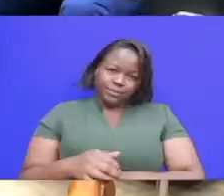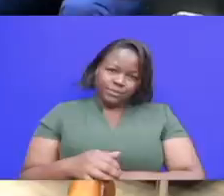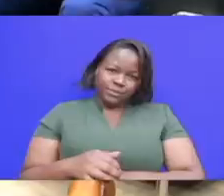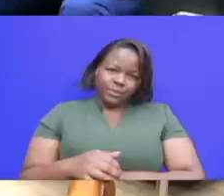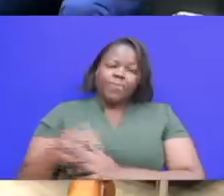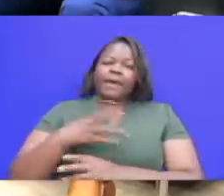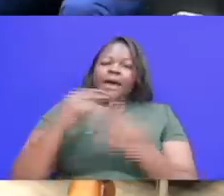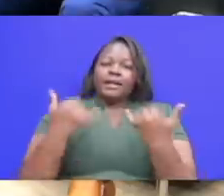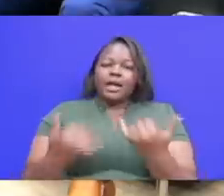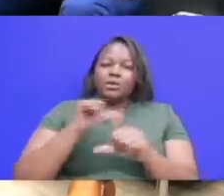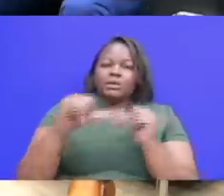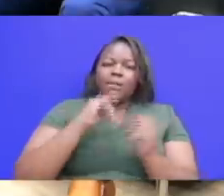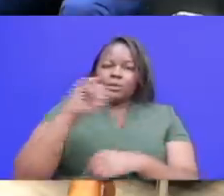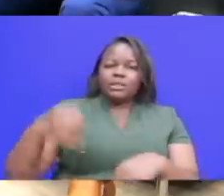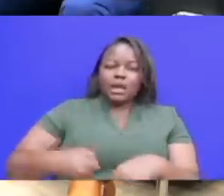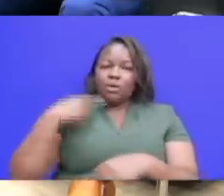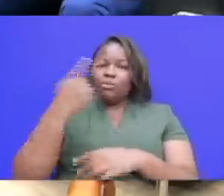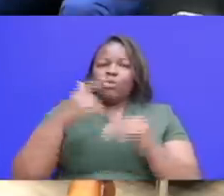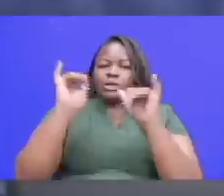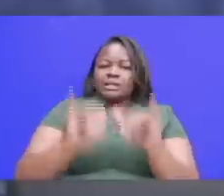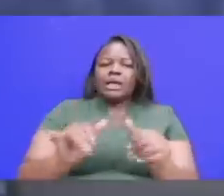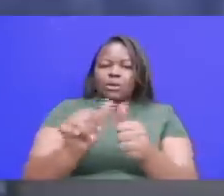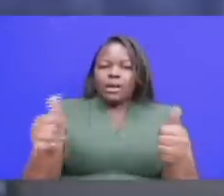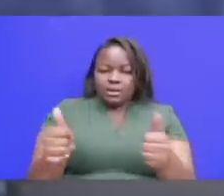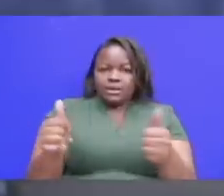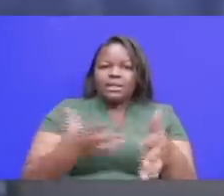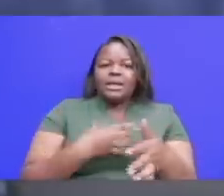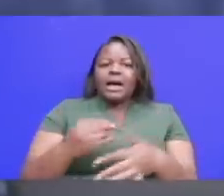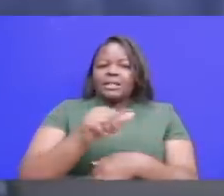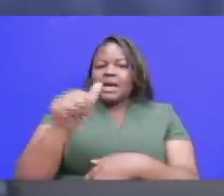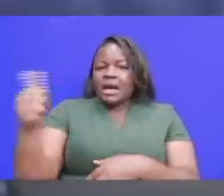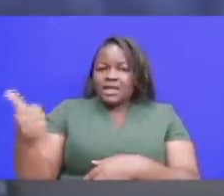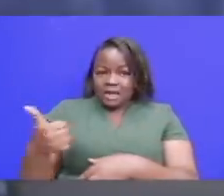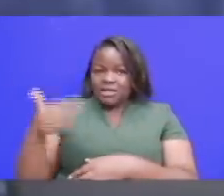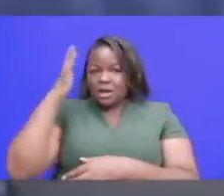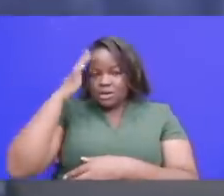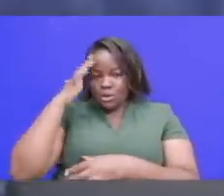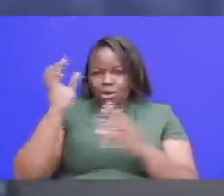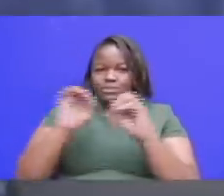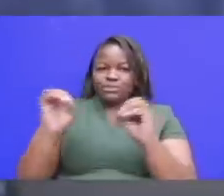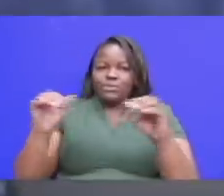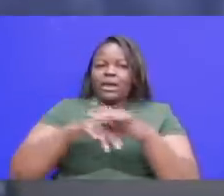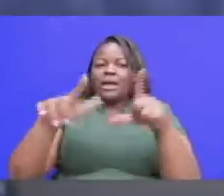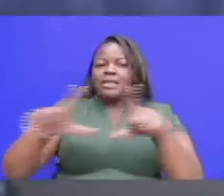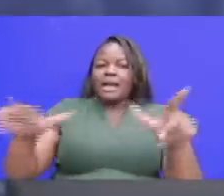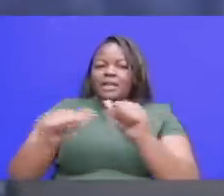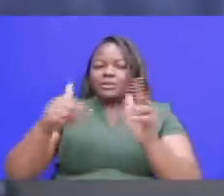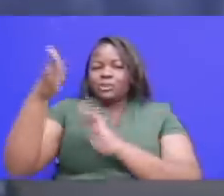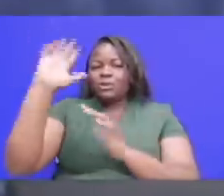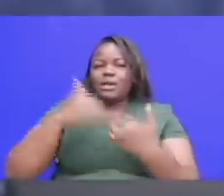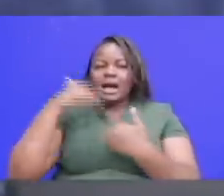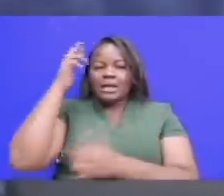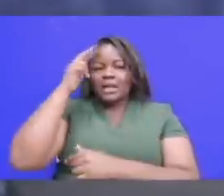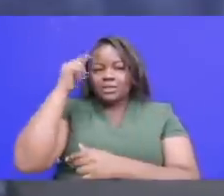it is now Jacob who is settled. Mm-hmm. The other ones were strangers in the land which God had purposed